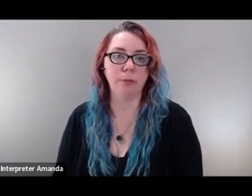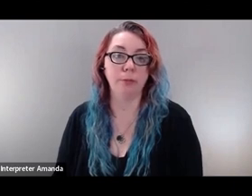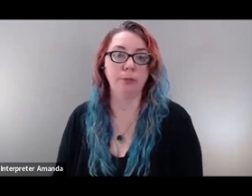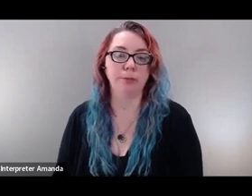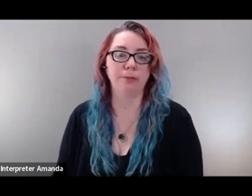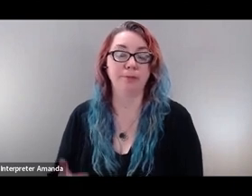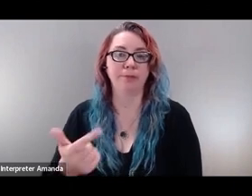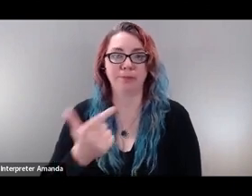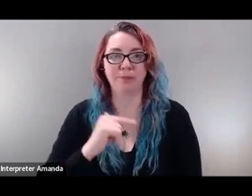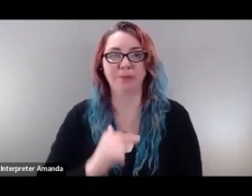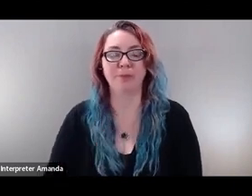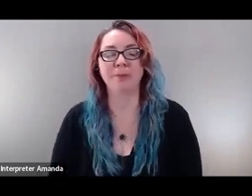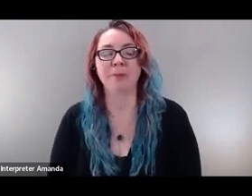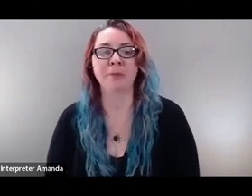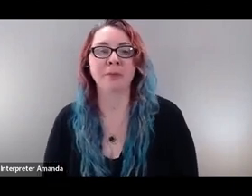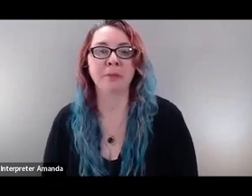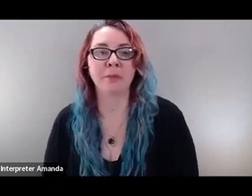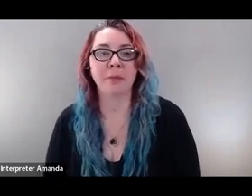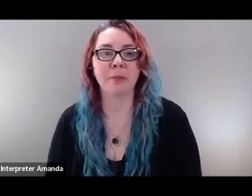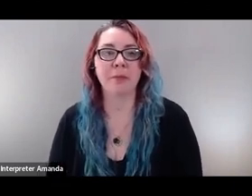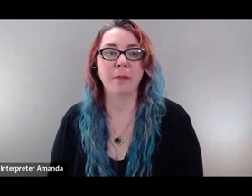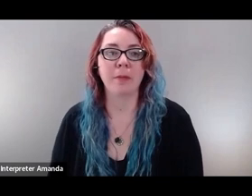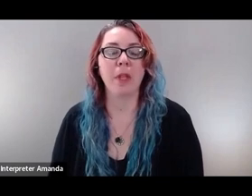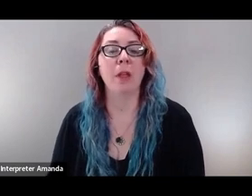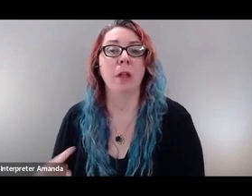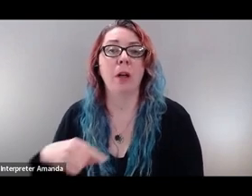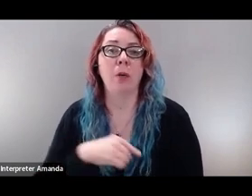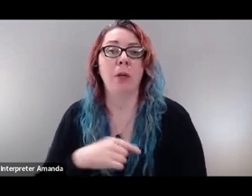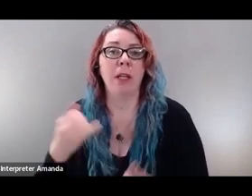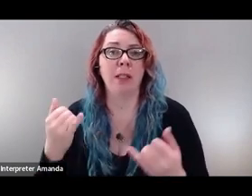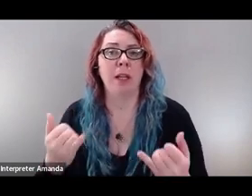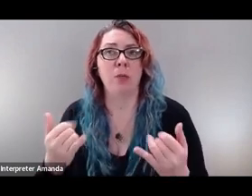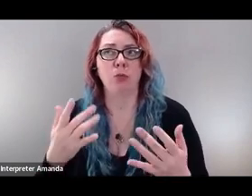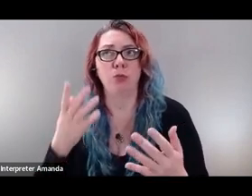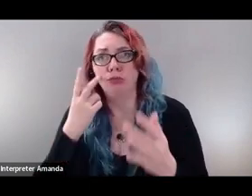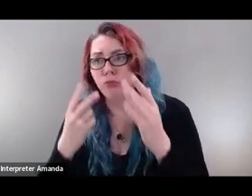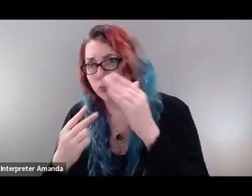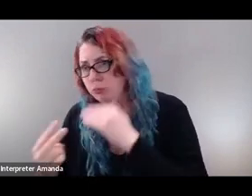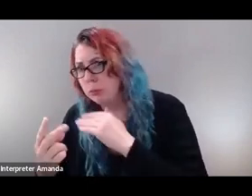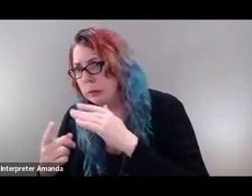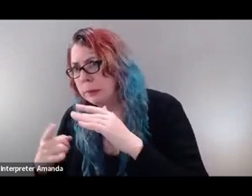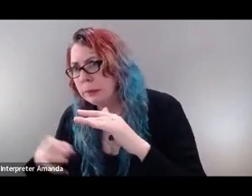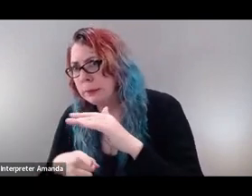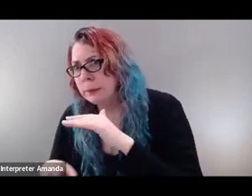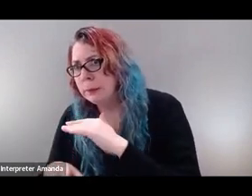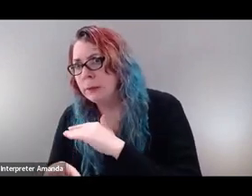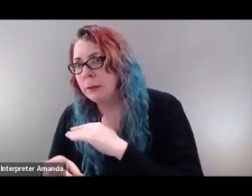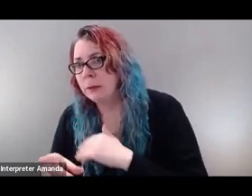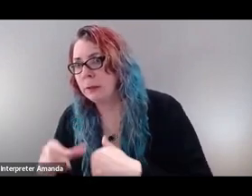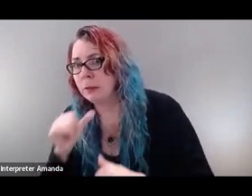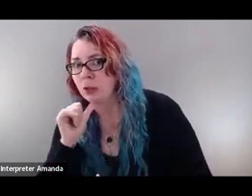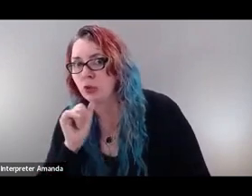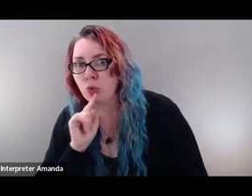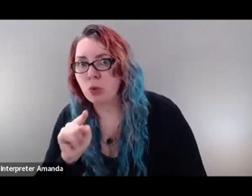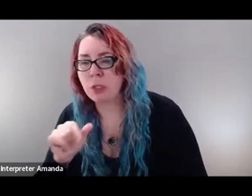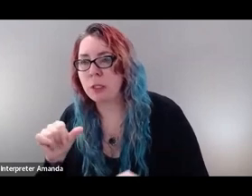we, the navigating the uncertain is something that in the arts sector is part of our responsibility.